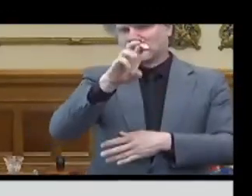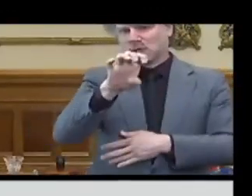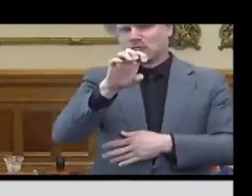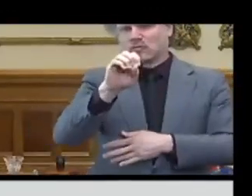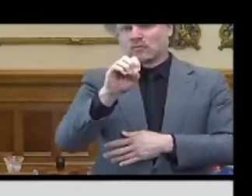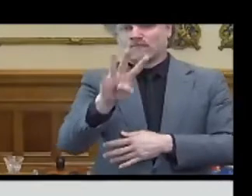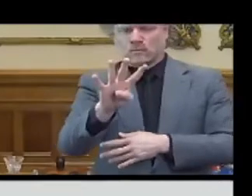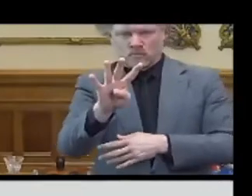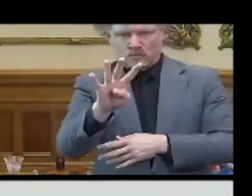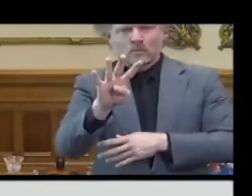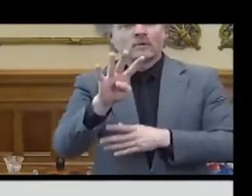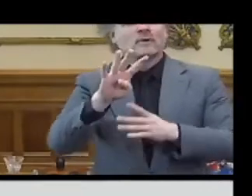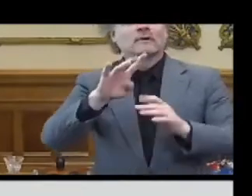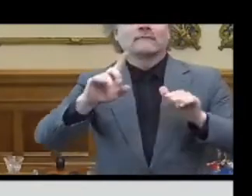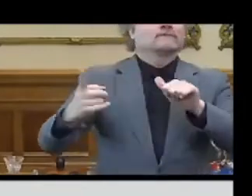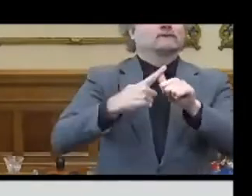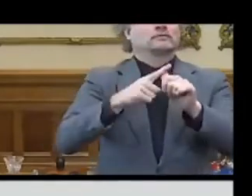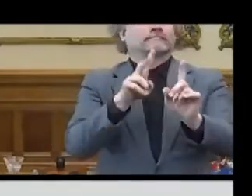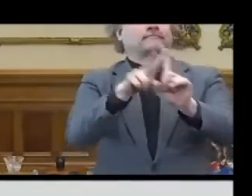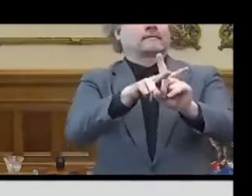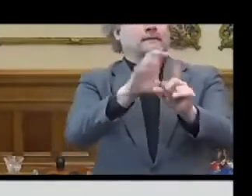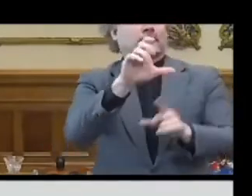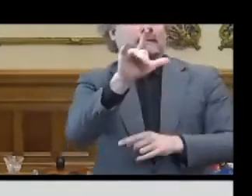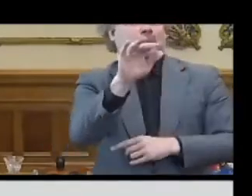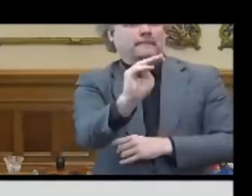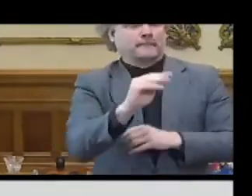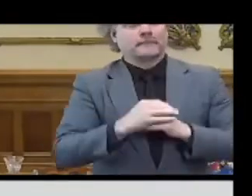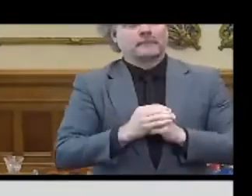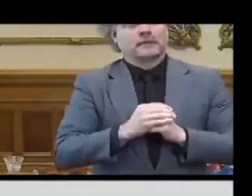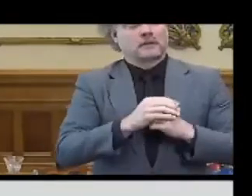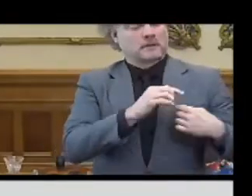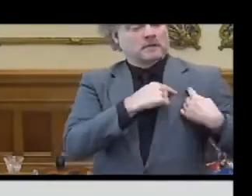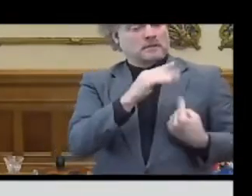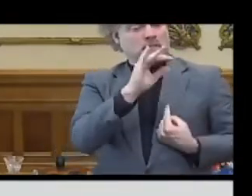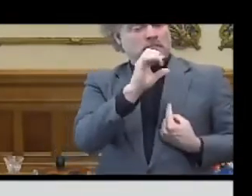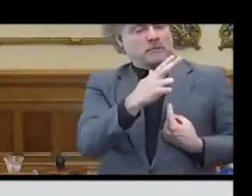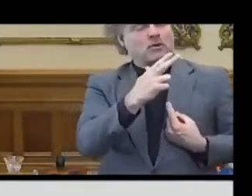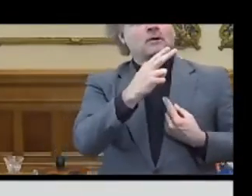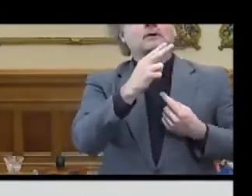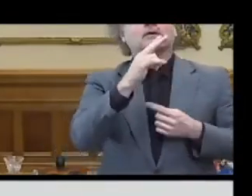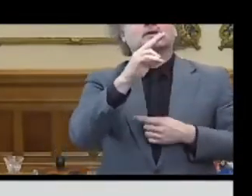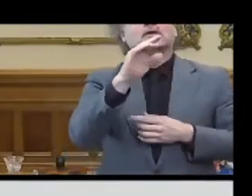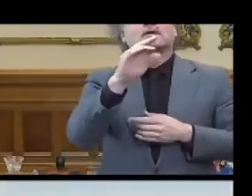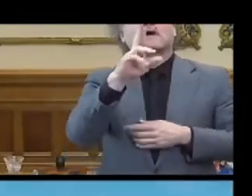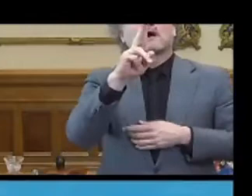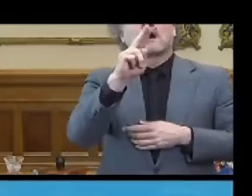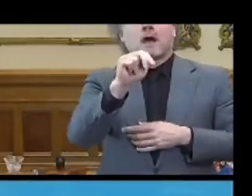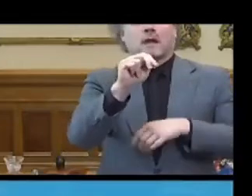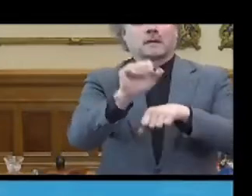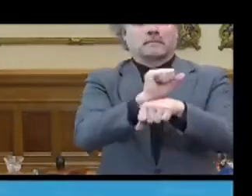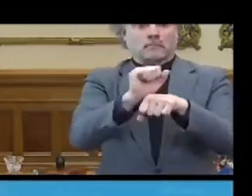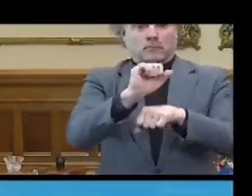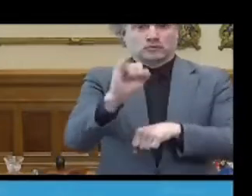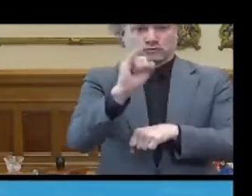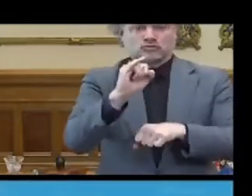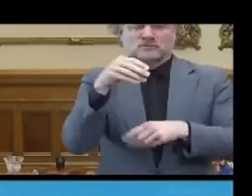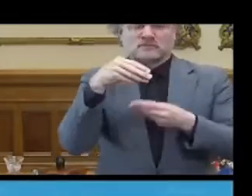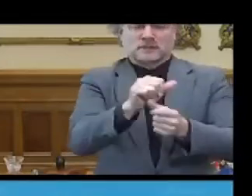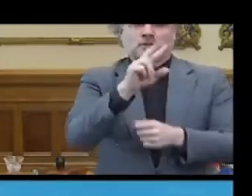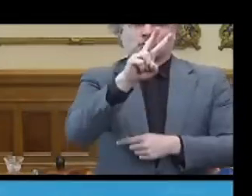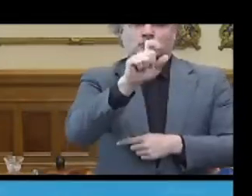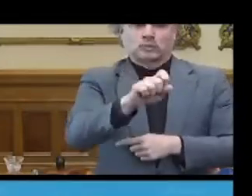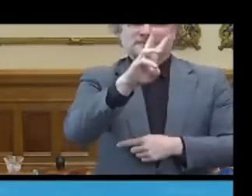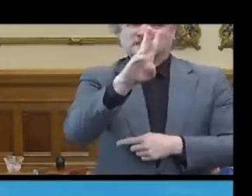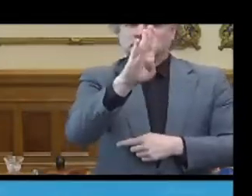23,604 initial claims filed. Since March, our unemployment insurance program has paid out approximately $2.6